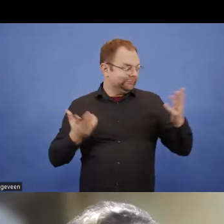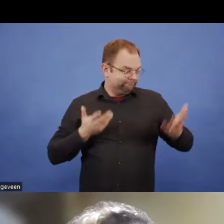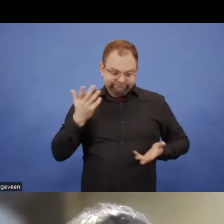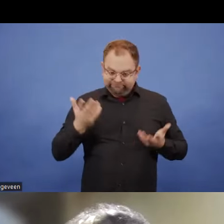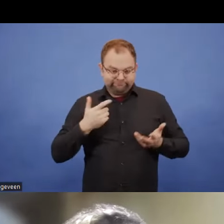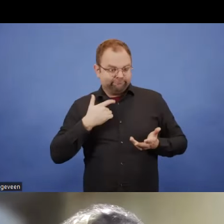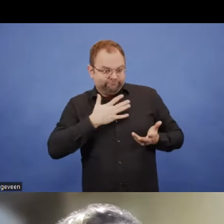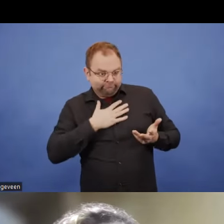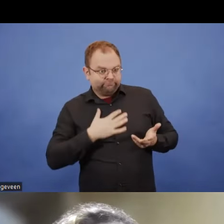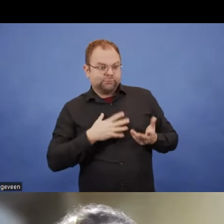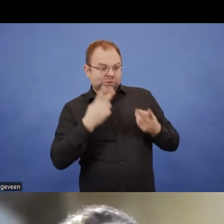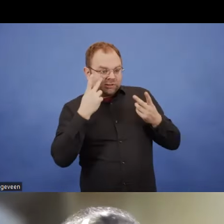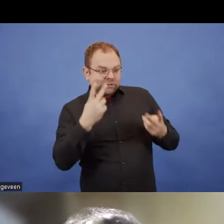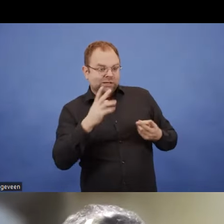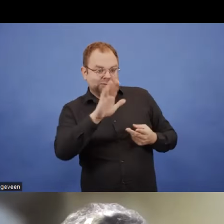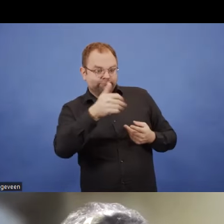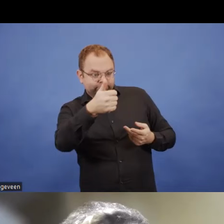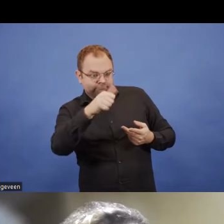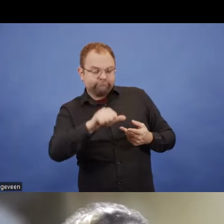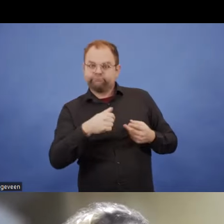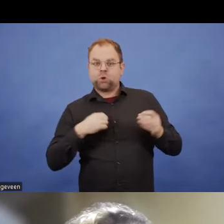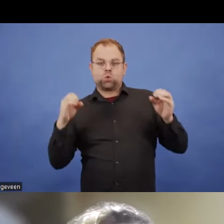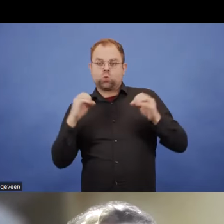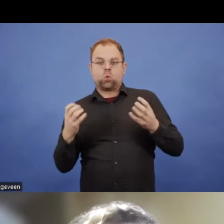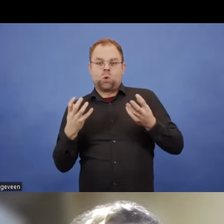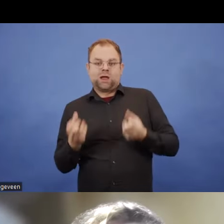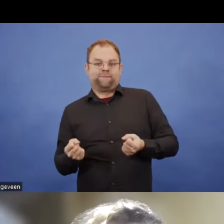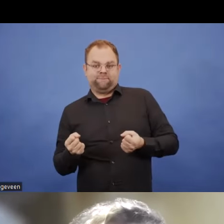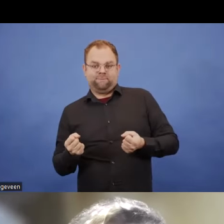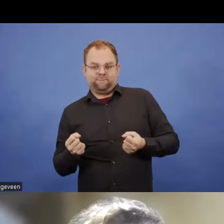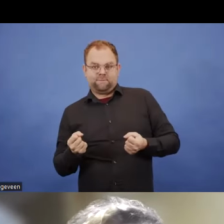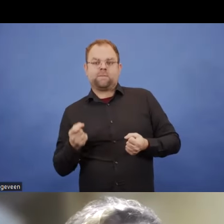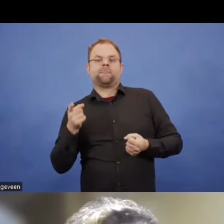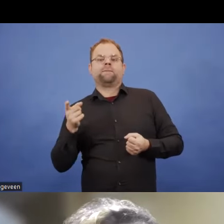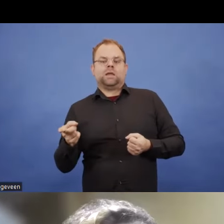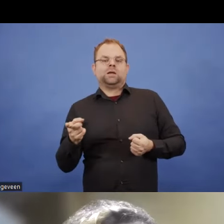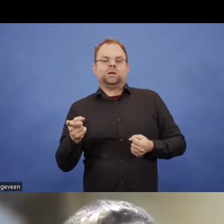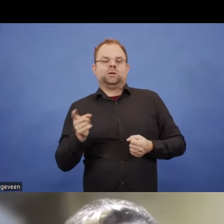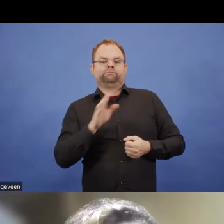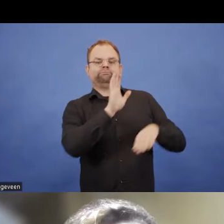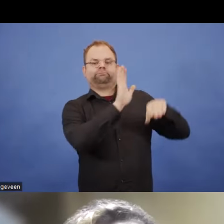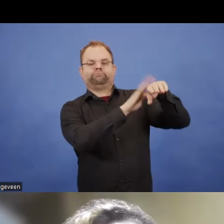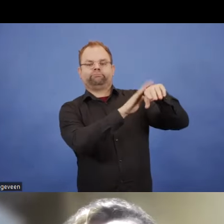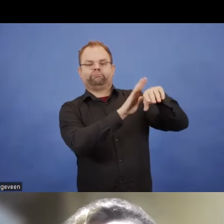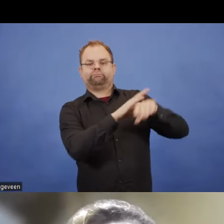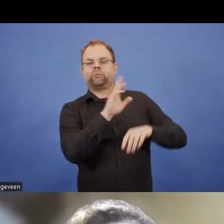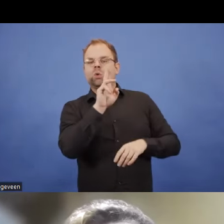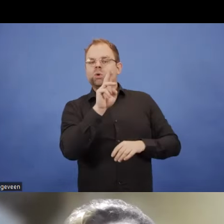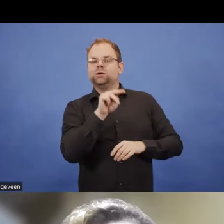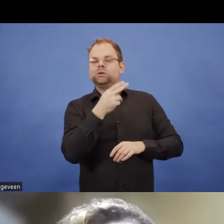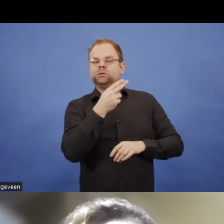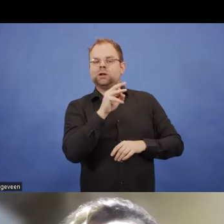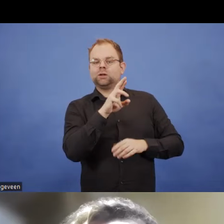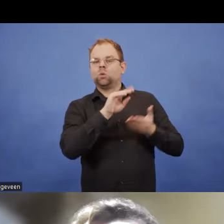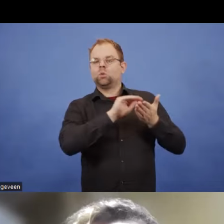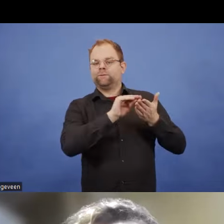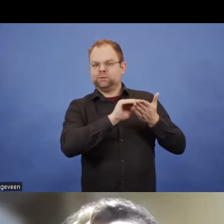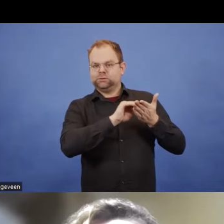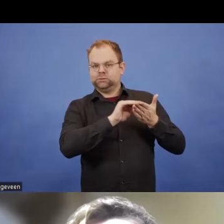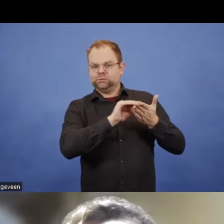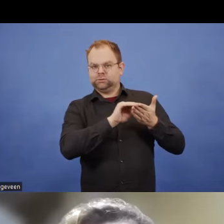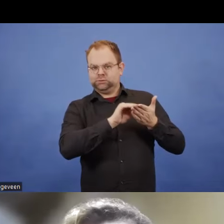organizing the reception of these people, registering them, and considering their claims. So in this case, let's see